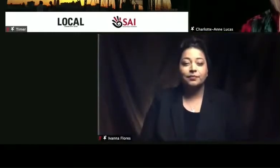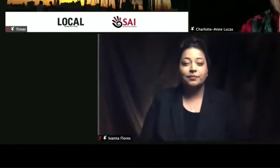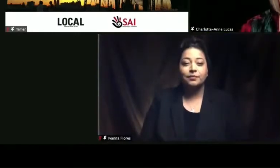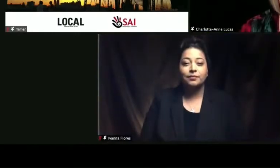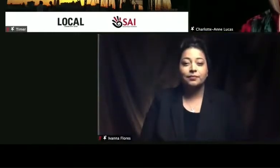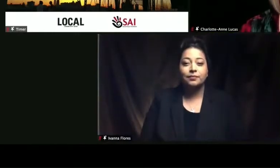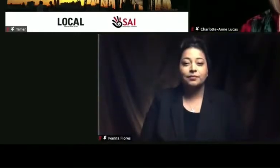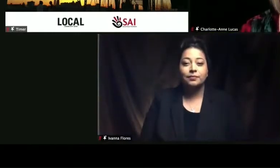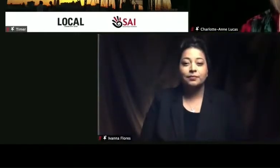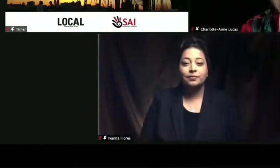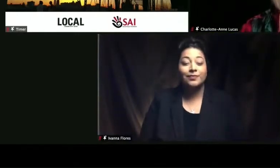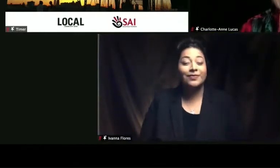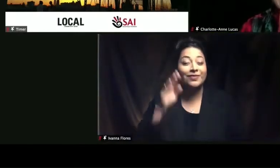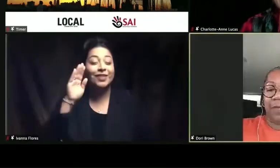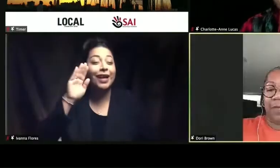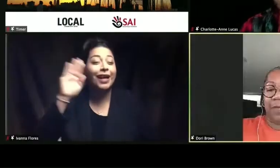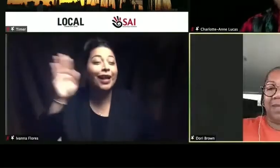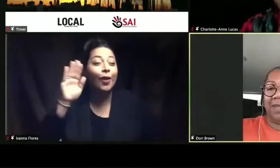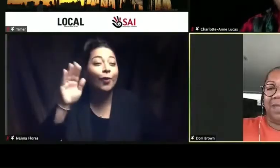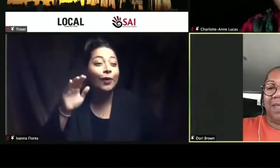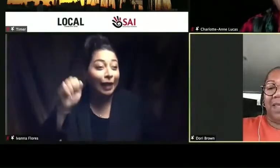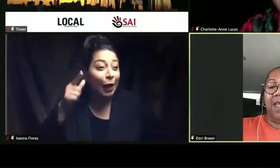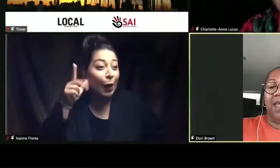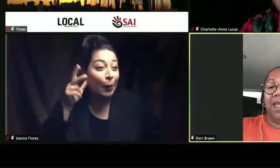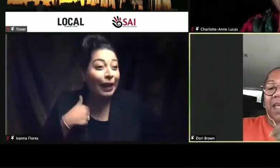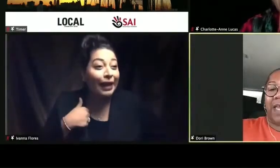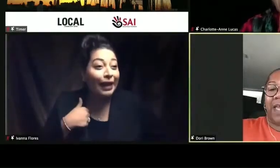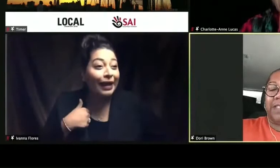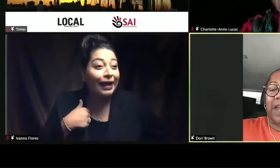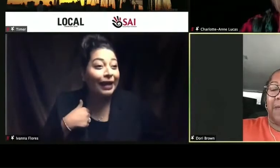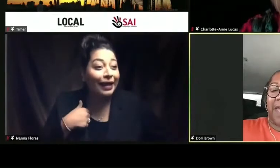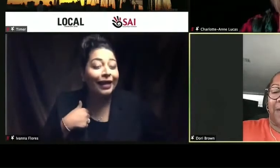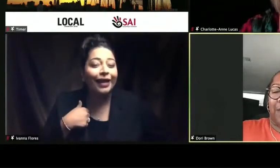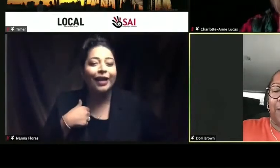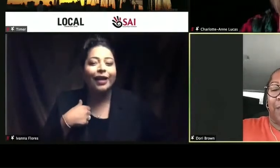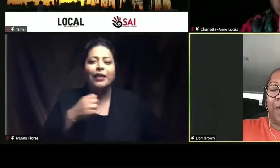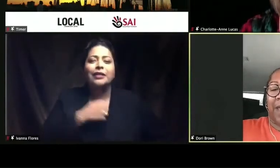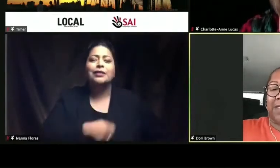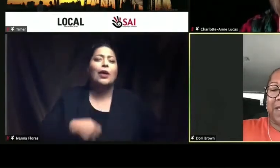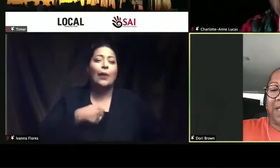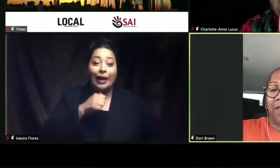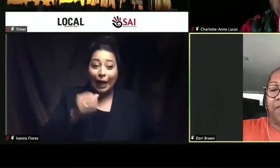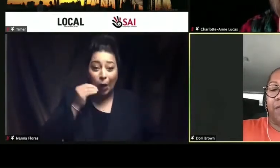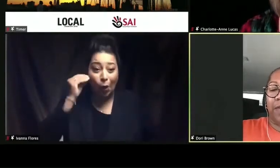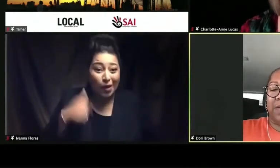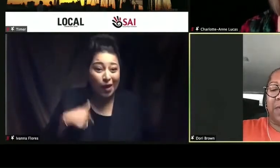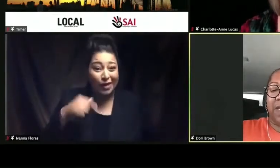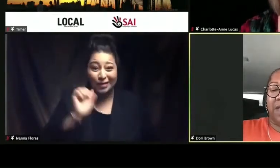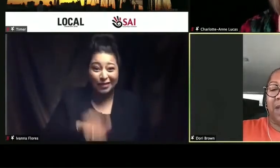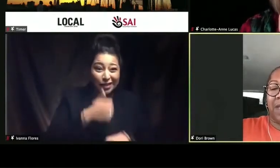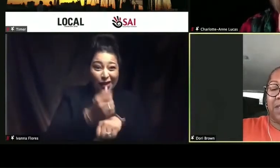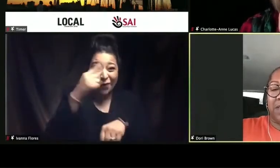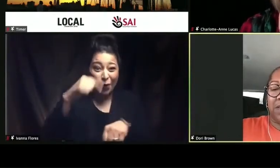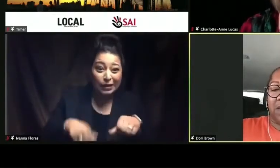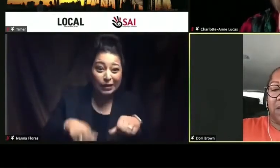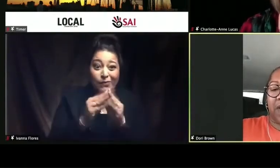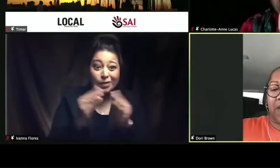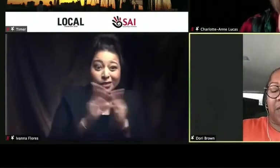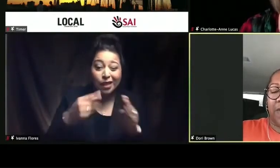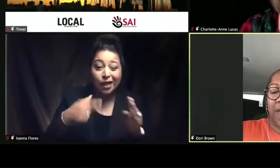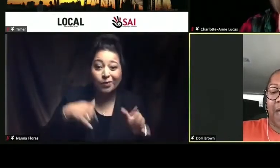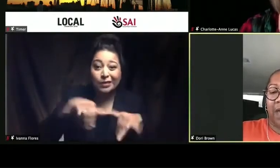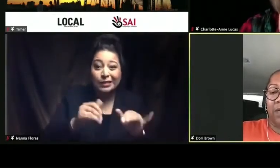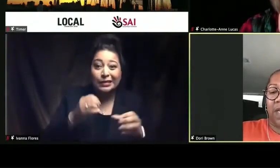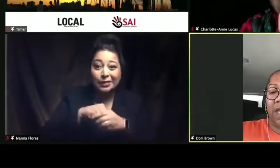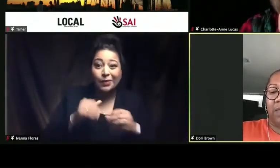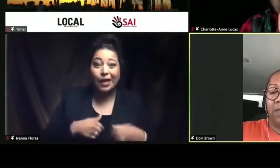Dory? Well, hello. Hello. Can you hear me? Okay, sorry. I'm not at home where I had set up for this meeting. I'm actually still in my